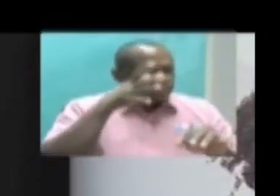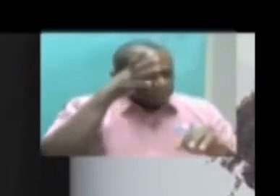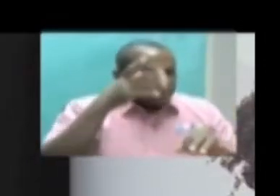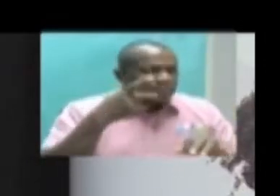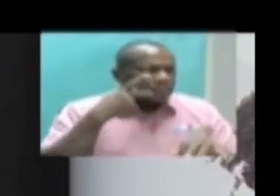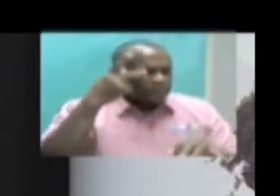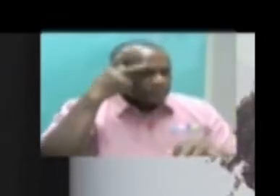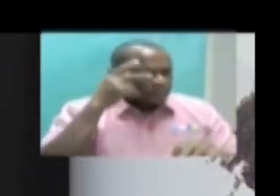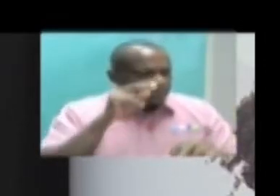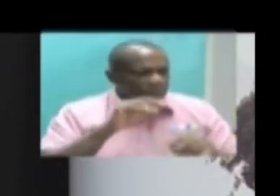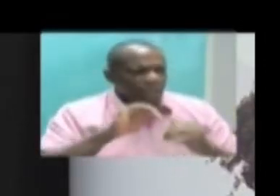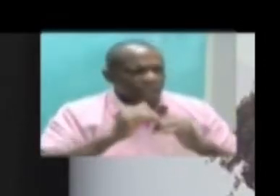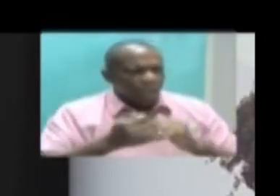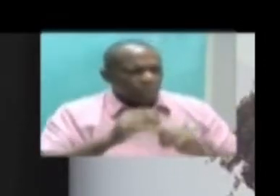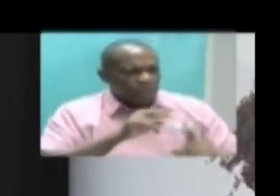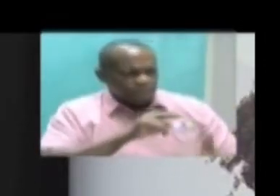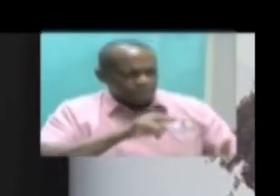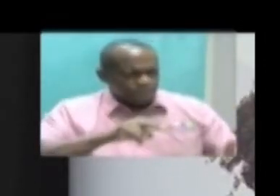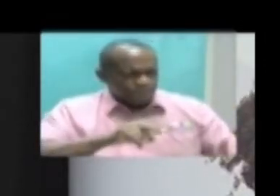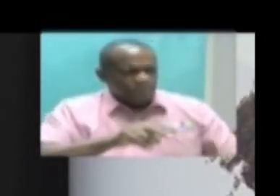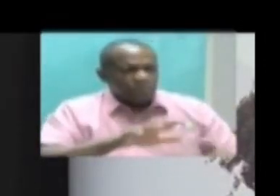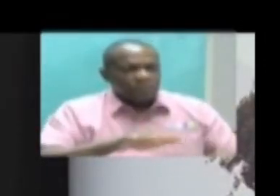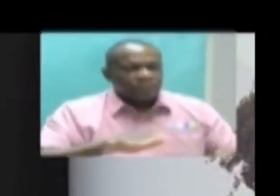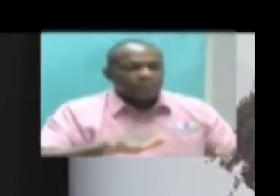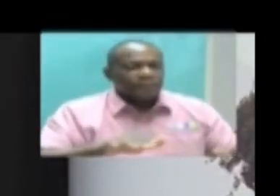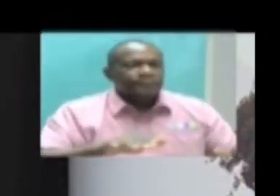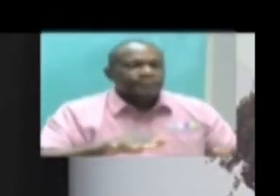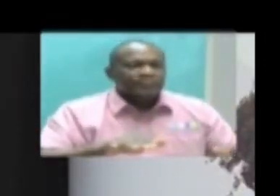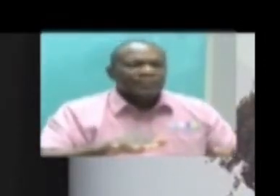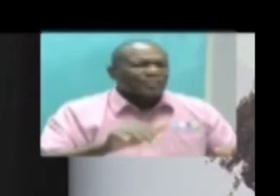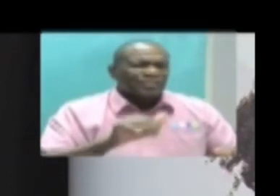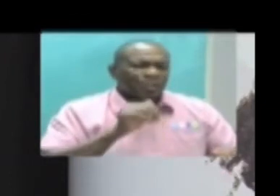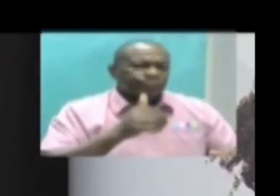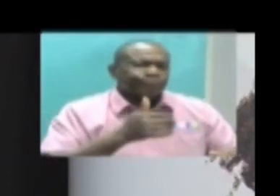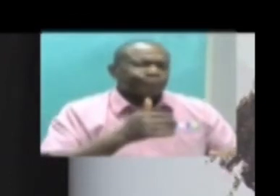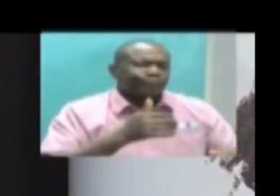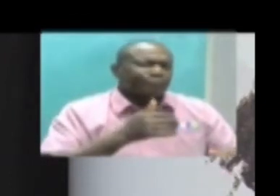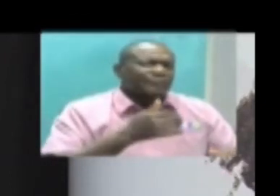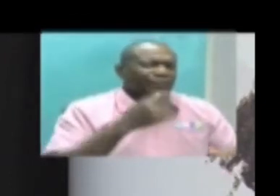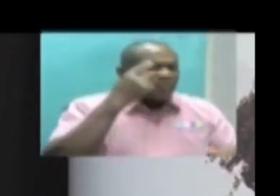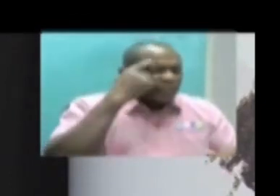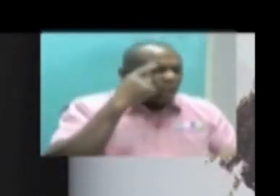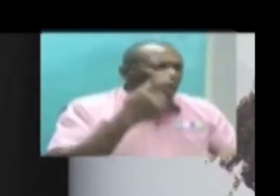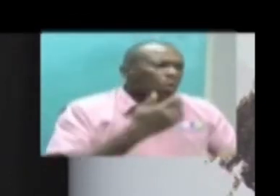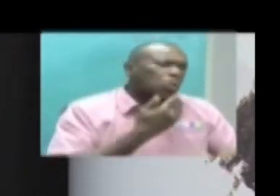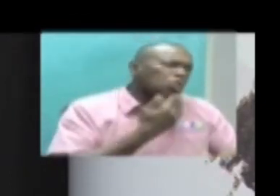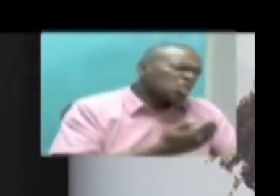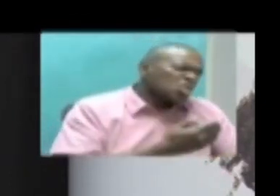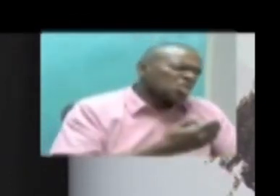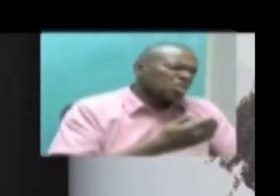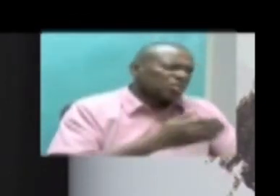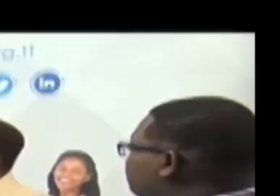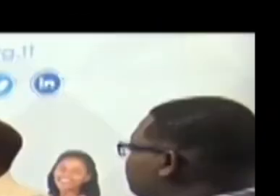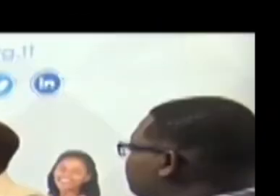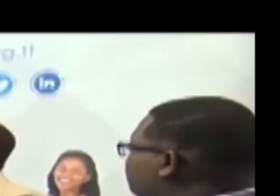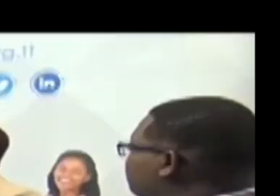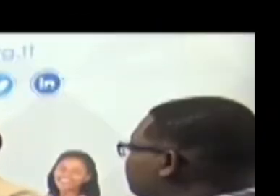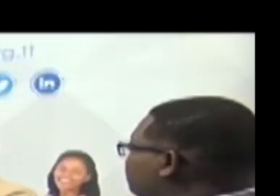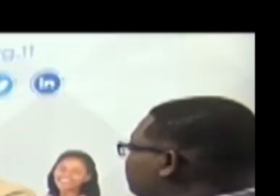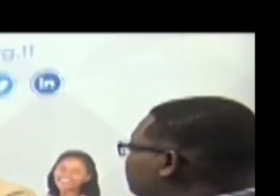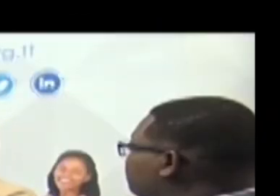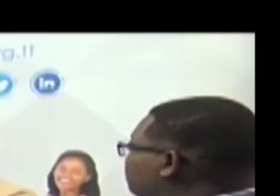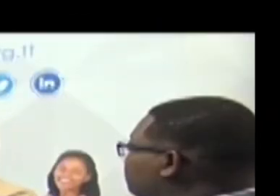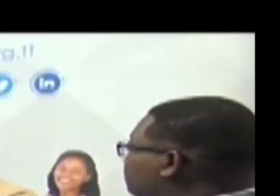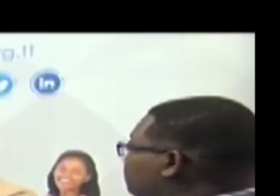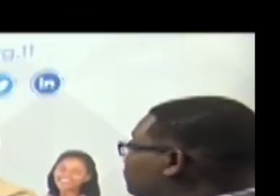As I said, we need to understand too that the brain is developing. adolescence actually runs from age 9 to 24. That's